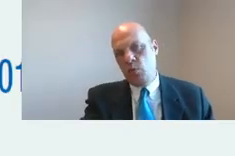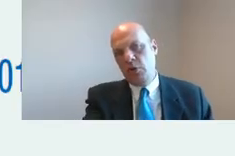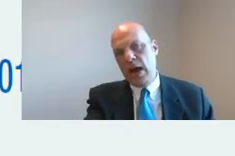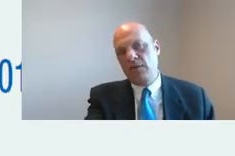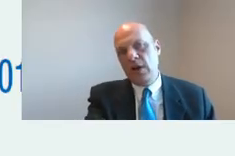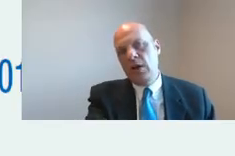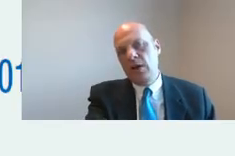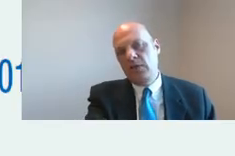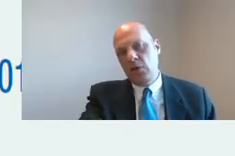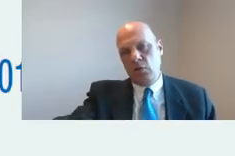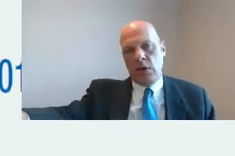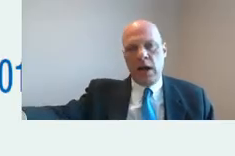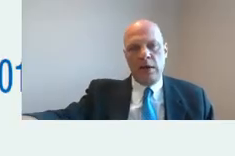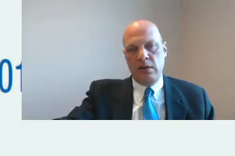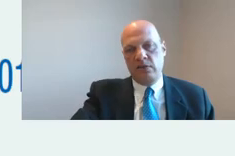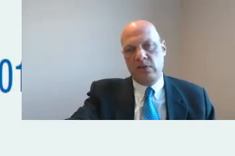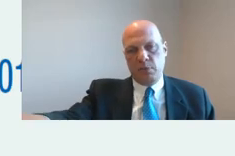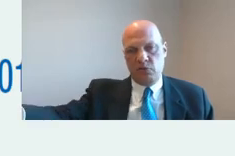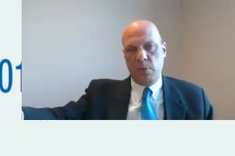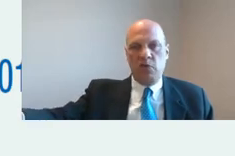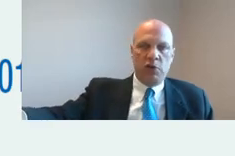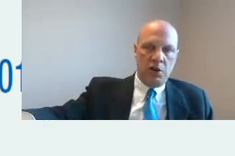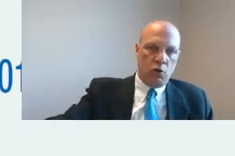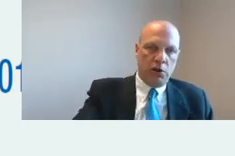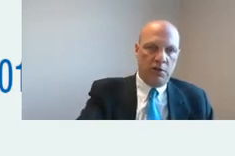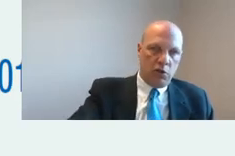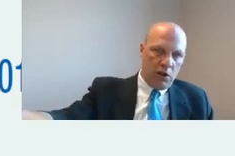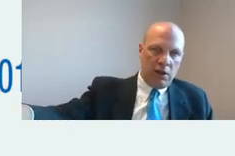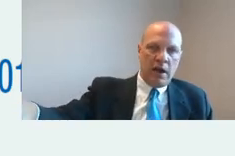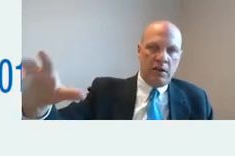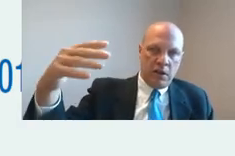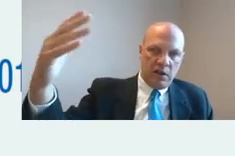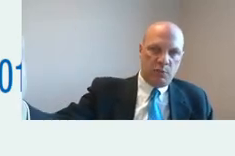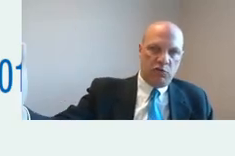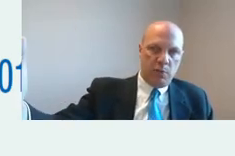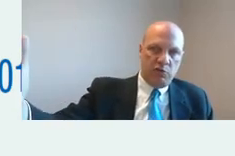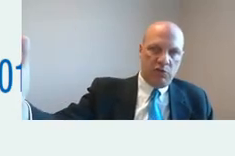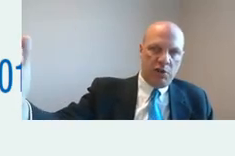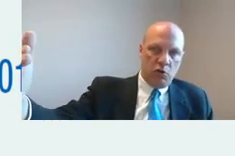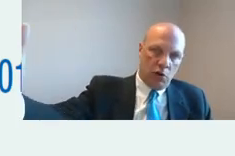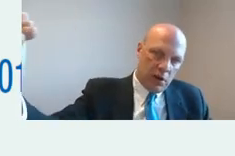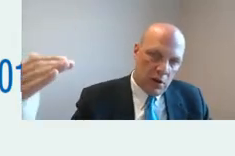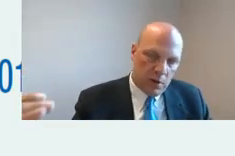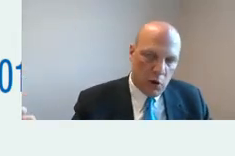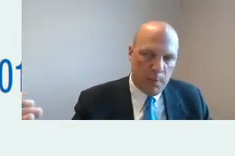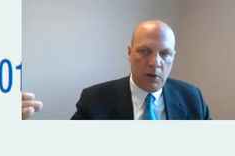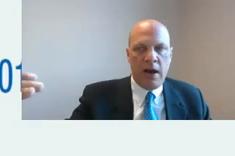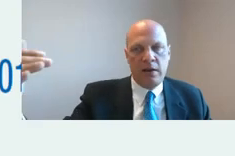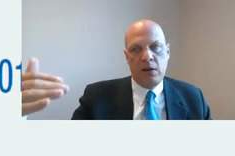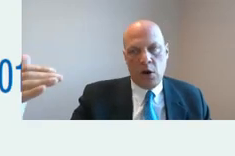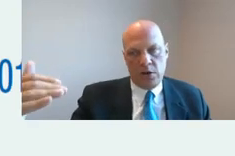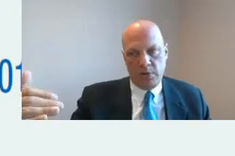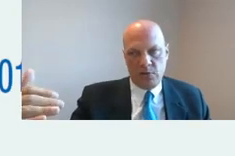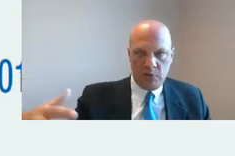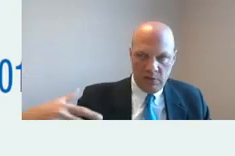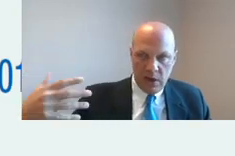This is just one graph. If you see the green line, this is the prescriptions written in Oregon. The green line is prescriptions written in Oregon. The purple